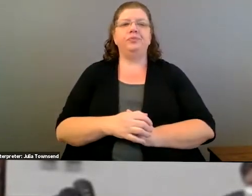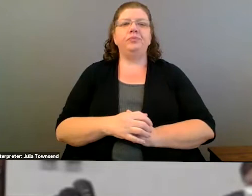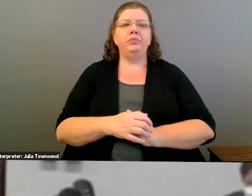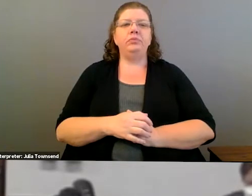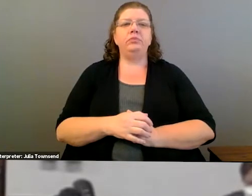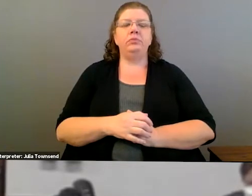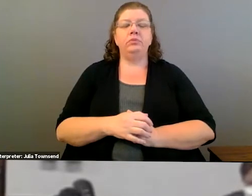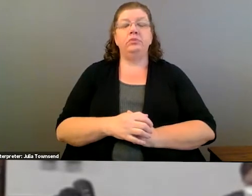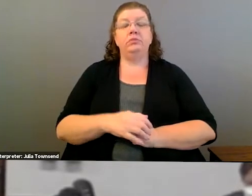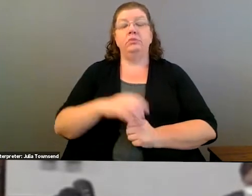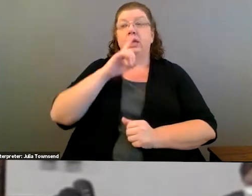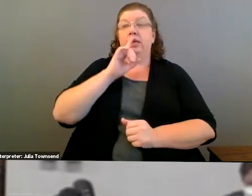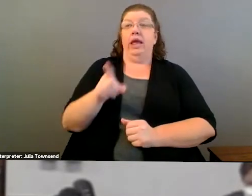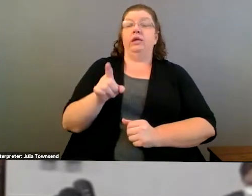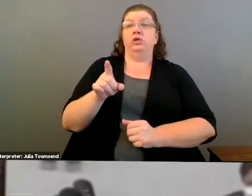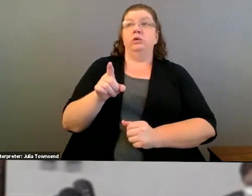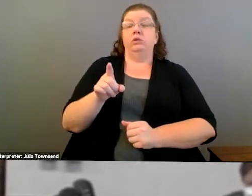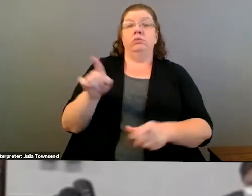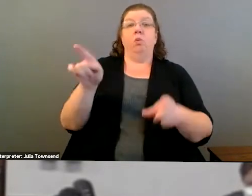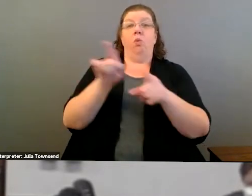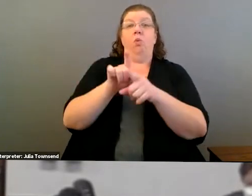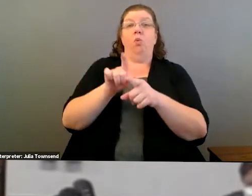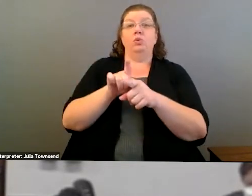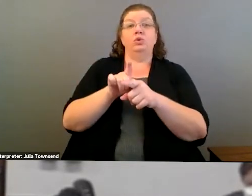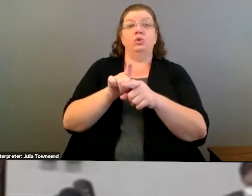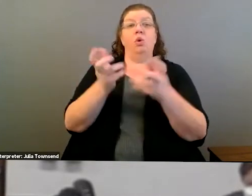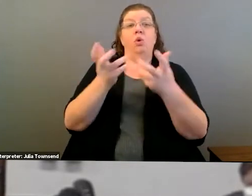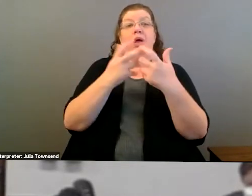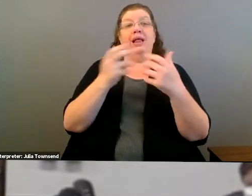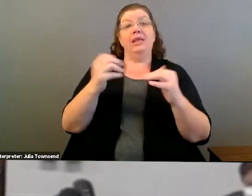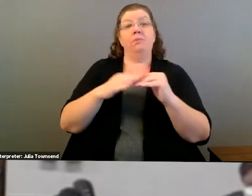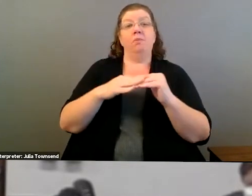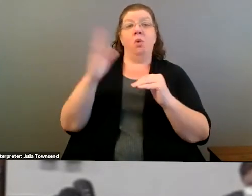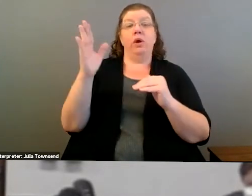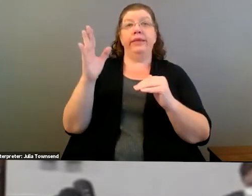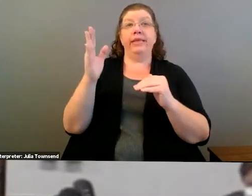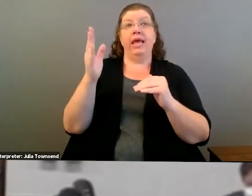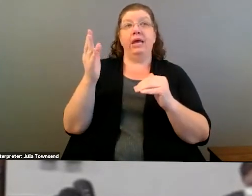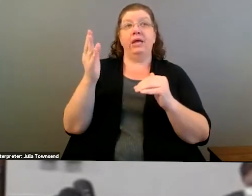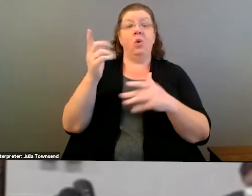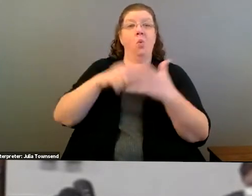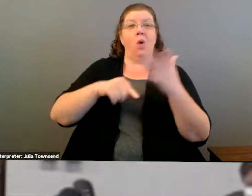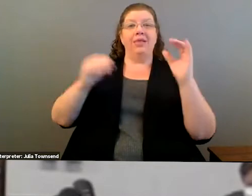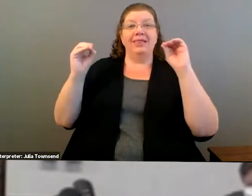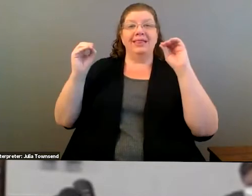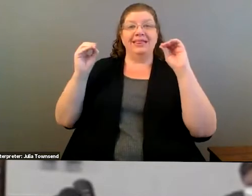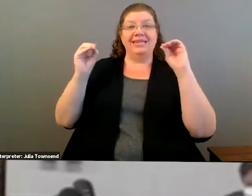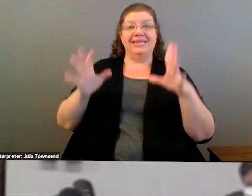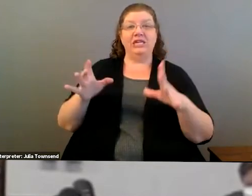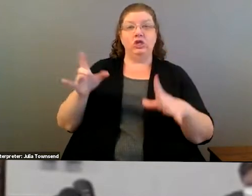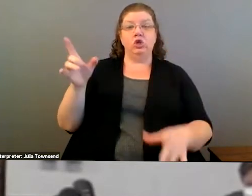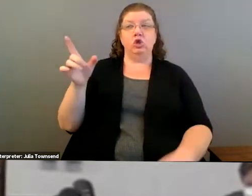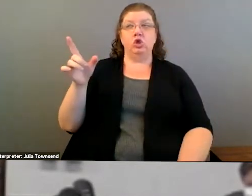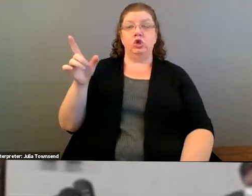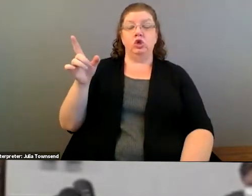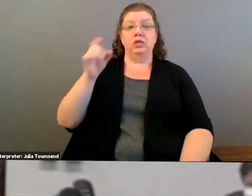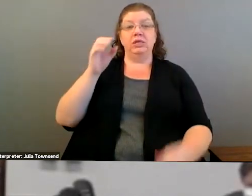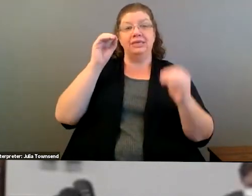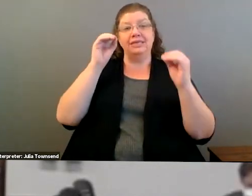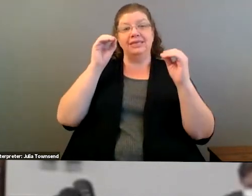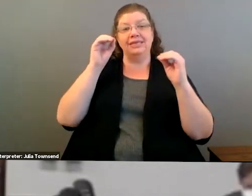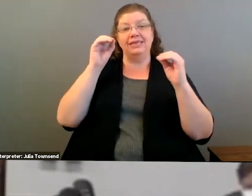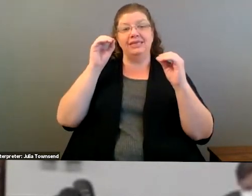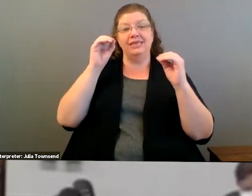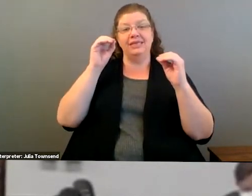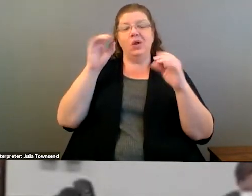And it actually also works out to be slightly more than what the teachers will, and